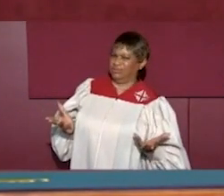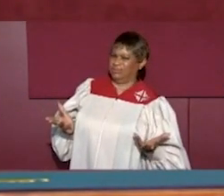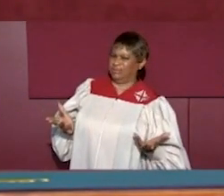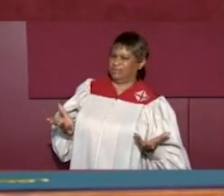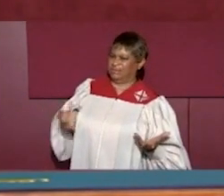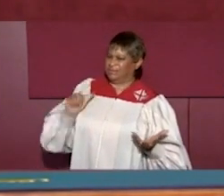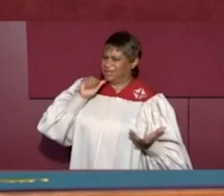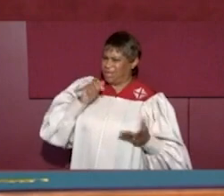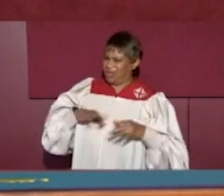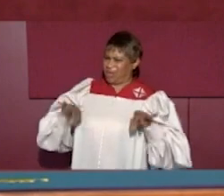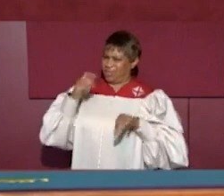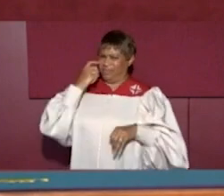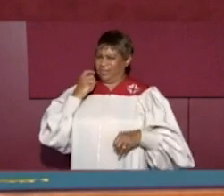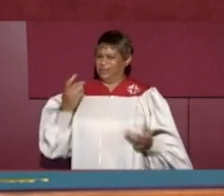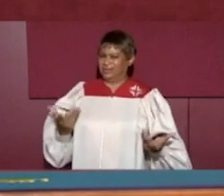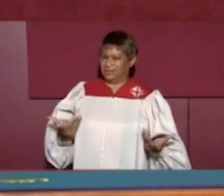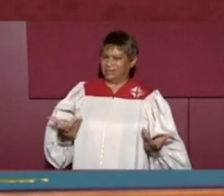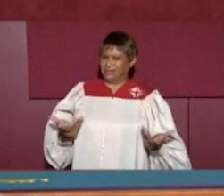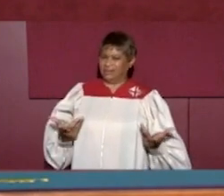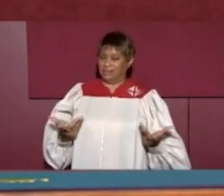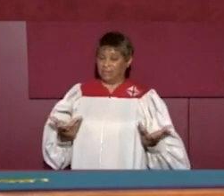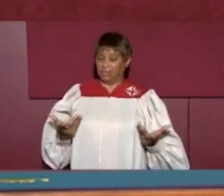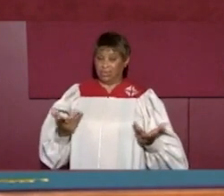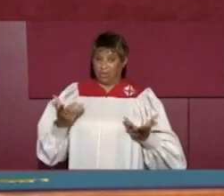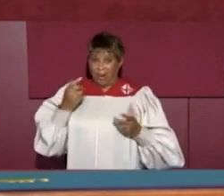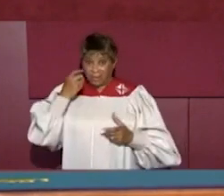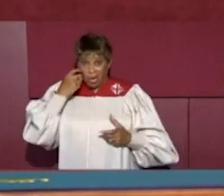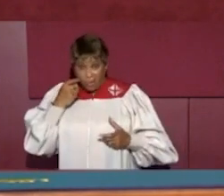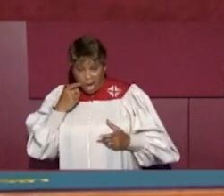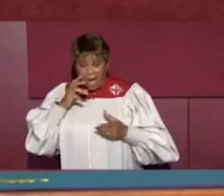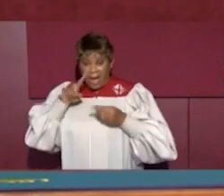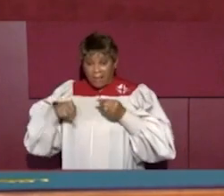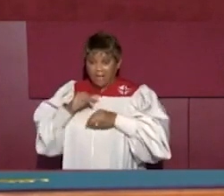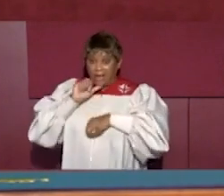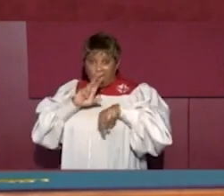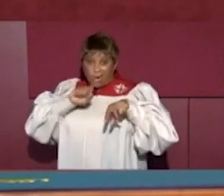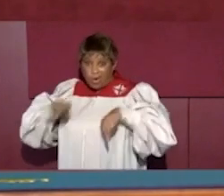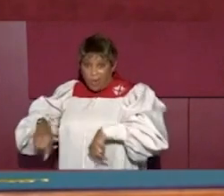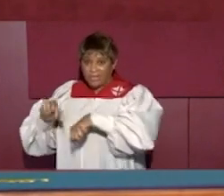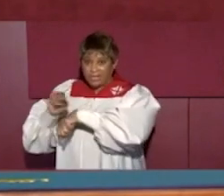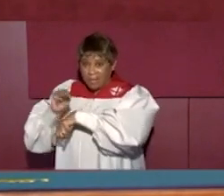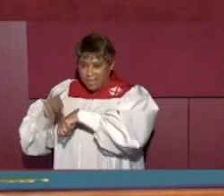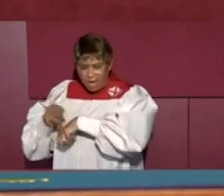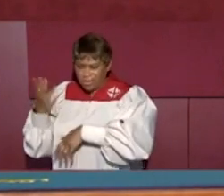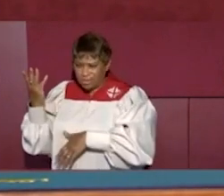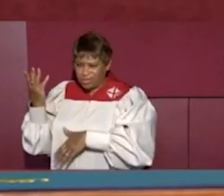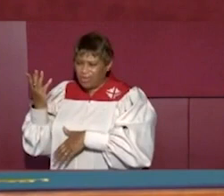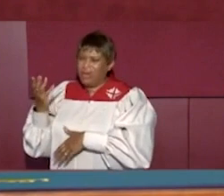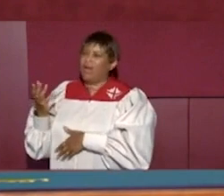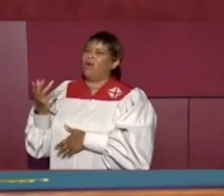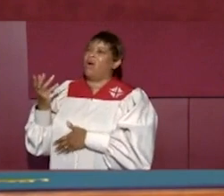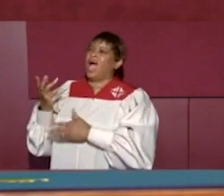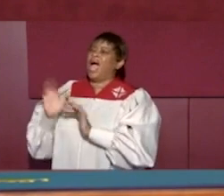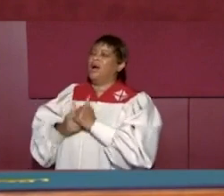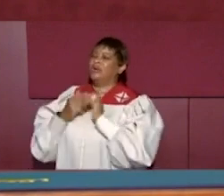It's not tear worthy. I said, if you're going to drop a tear about this, what's going to happen when something really big happens in your life? So just